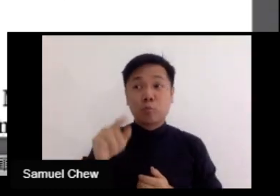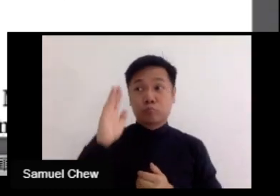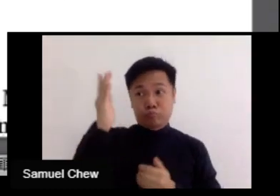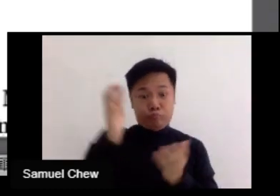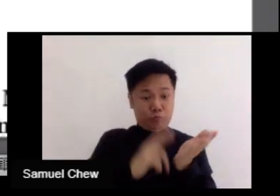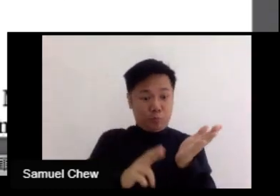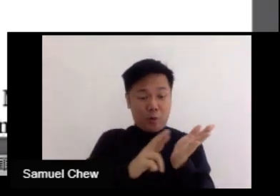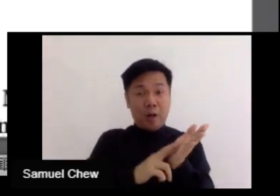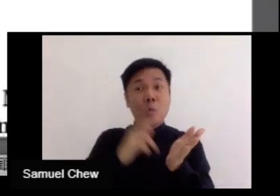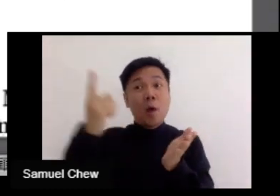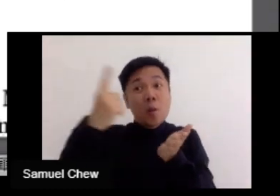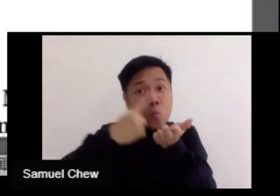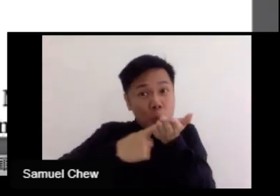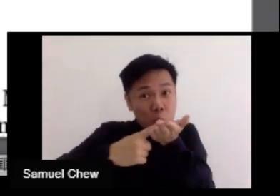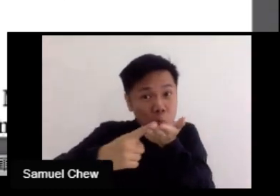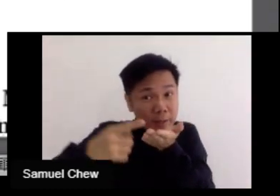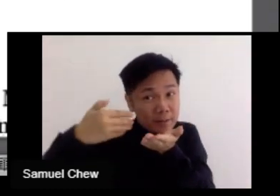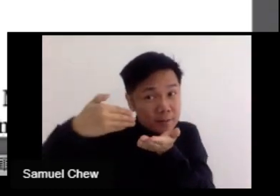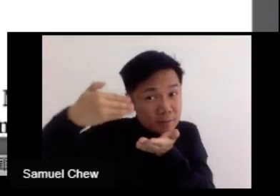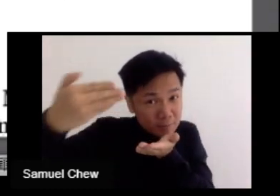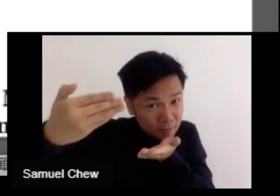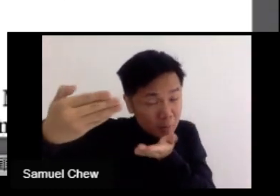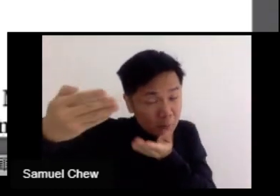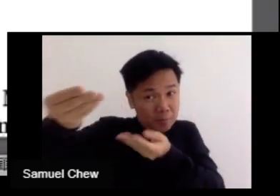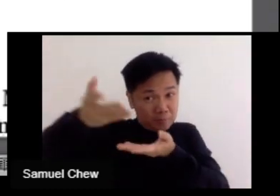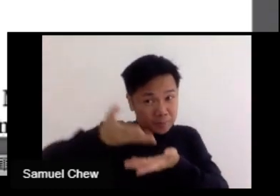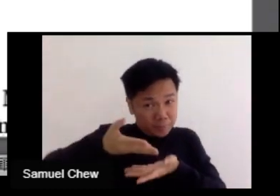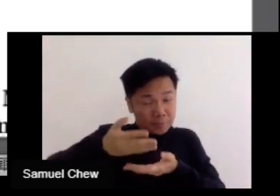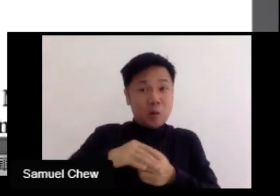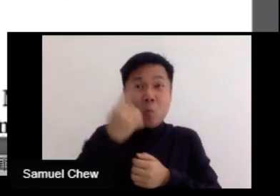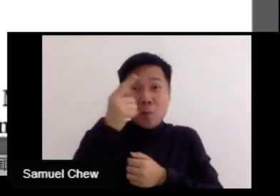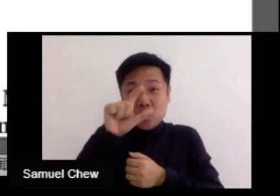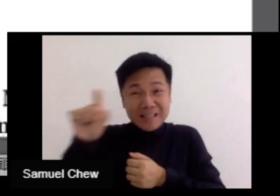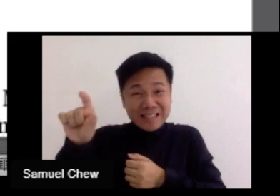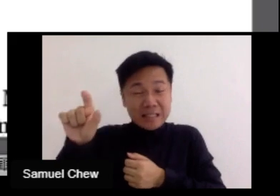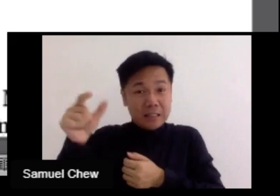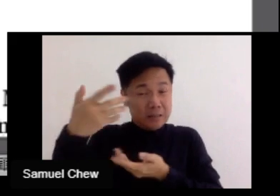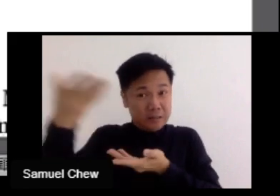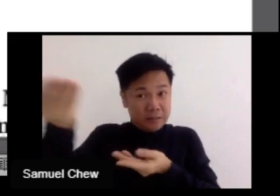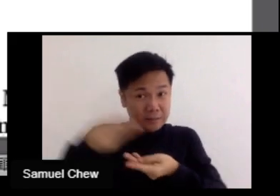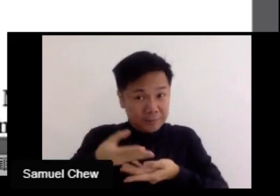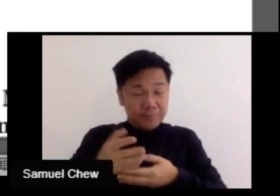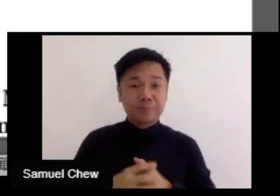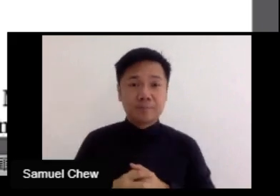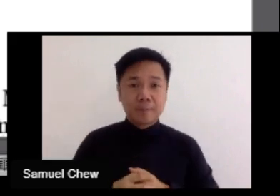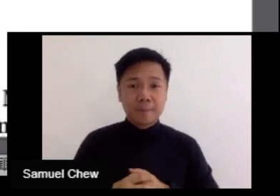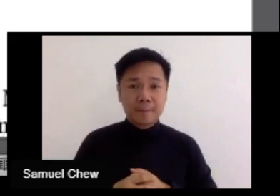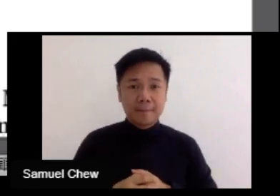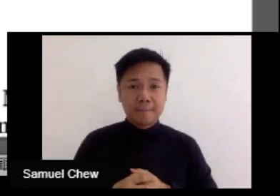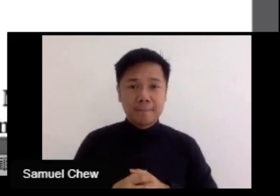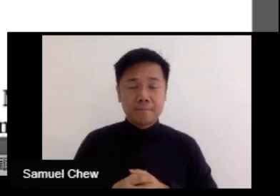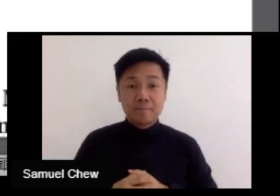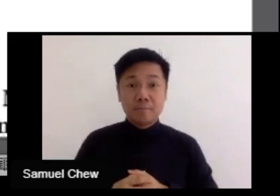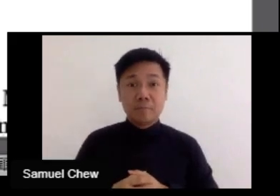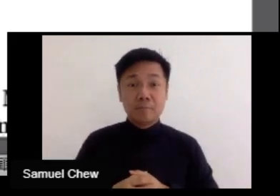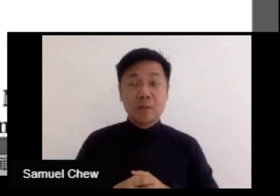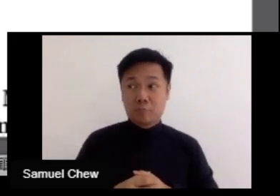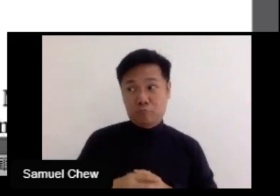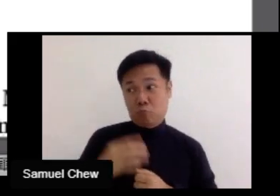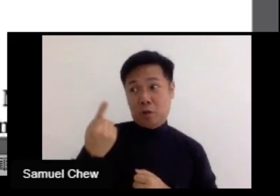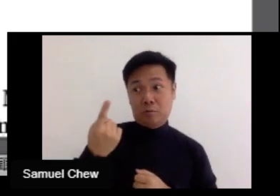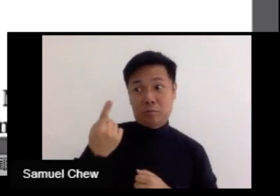week following the conclusion of the session. So that clearly says that the chair summary will be made available to us within a